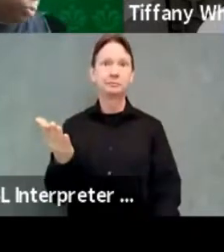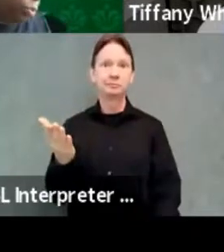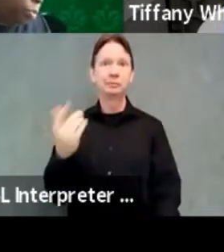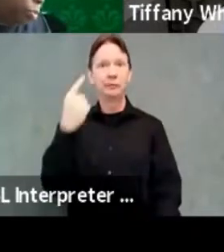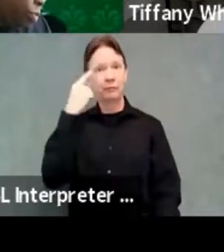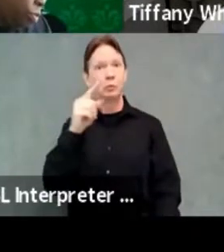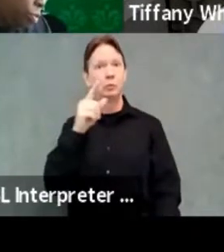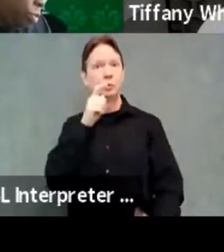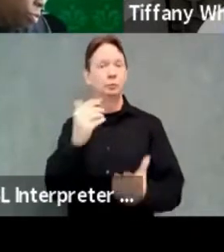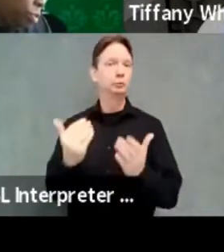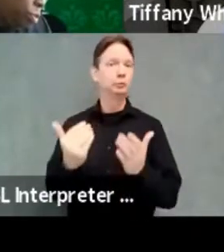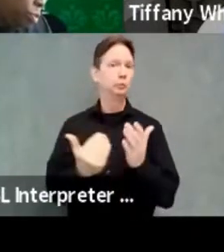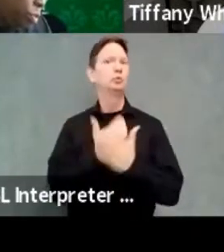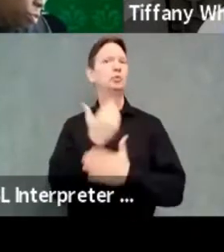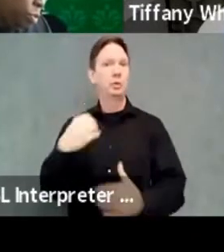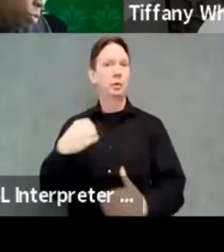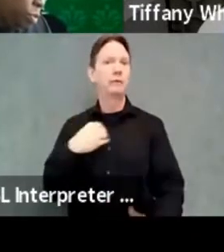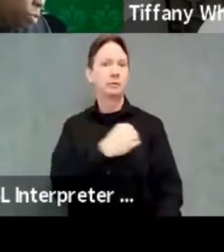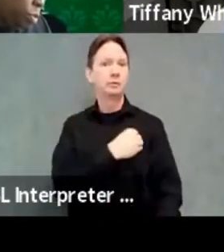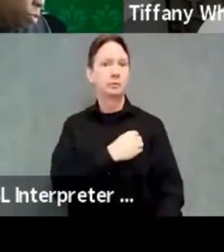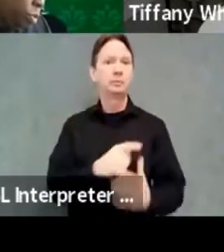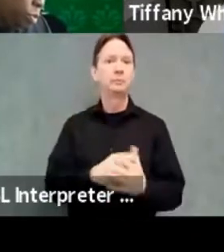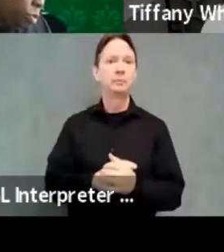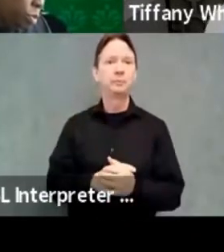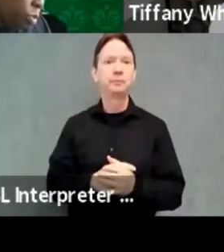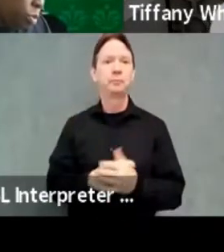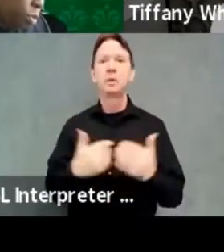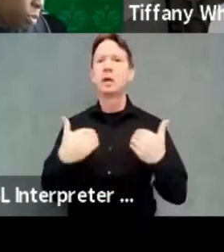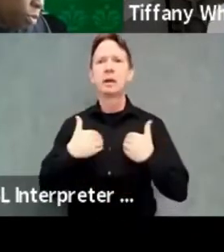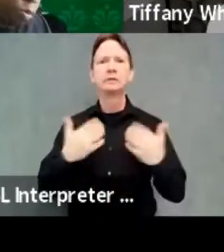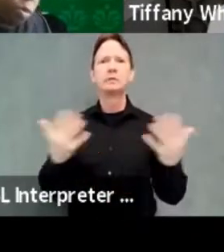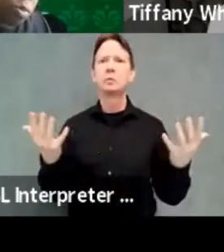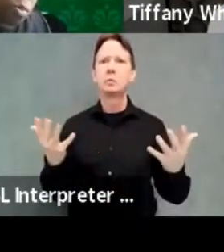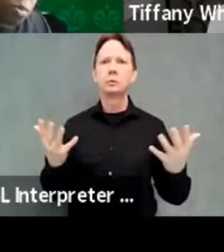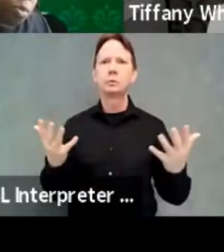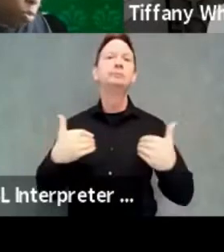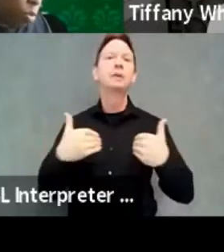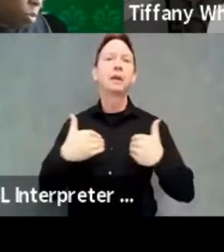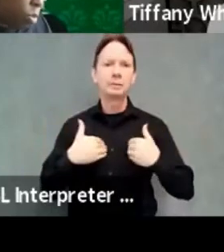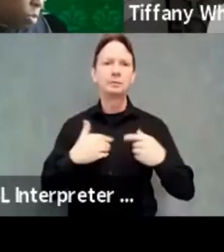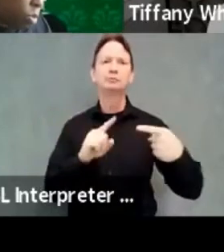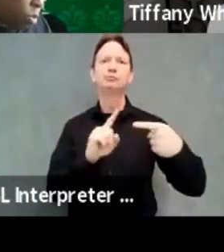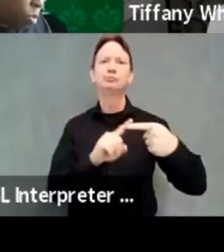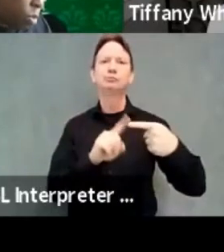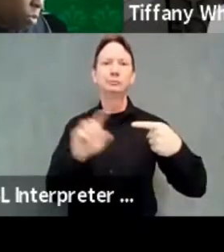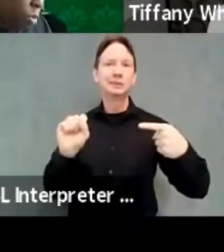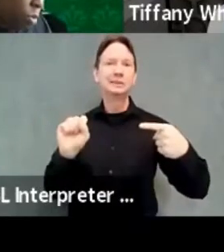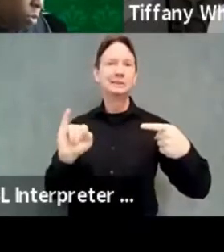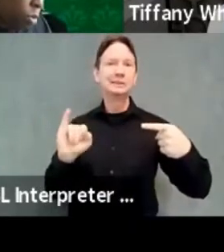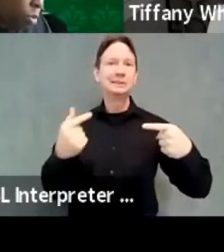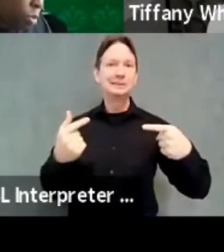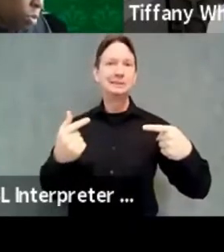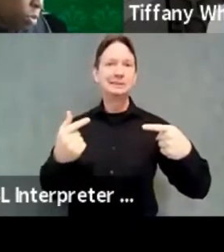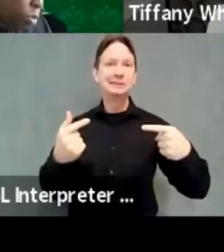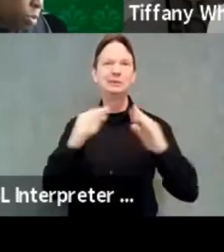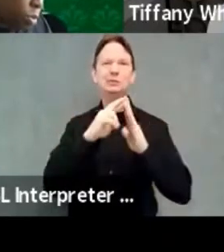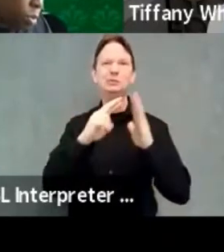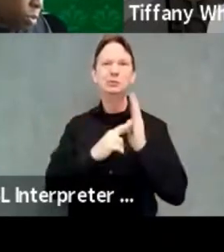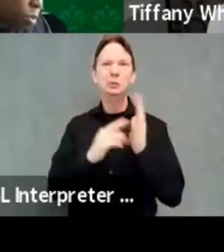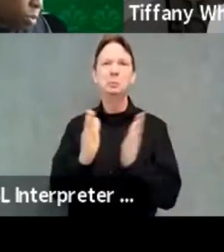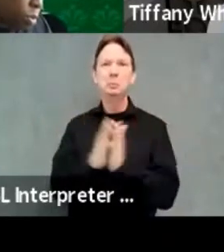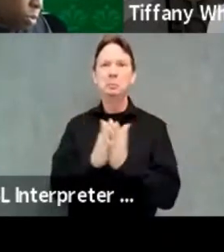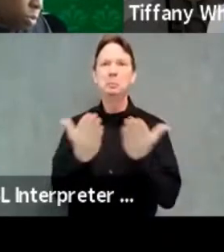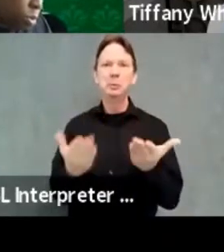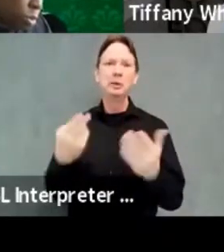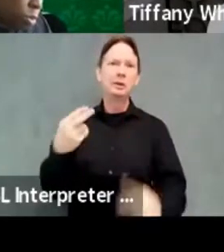handbook. This is an older version of it. There is a new version that's, we keep saying this, but hopefully this year is the year we're going to get this new version out, which